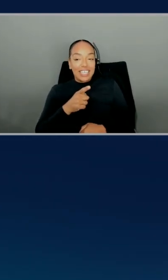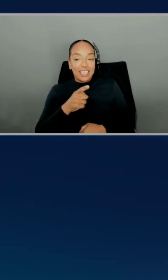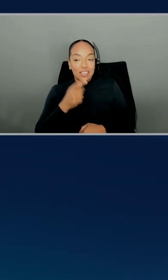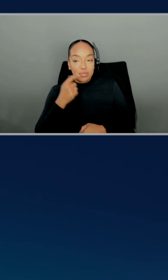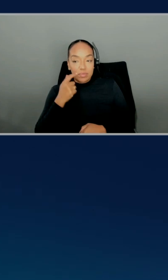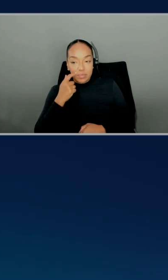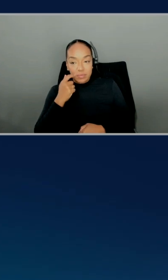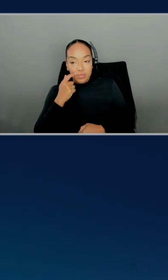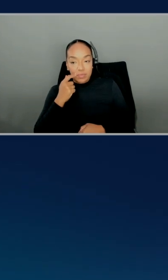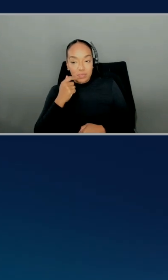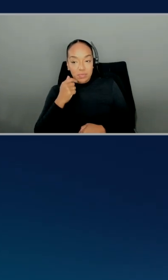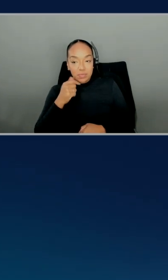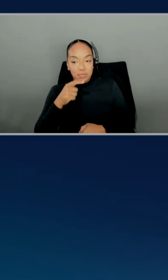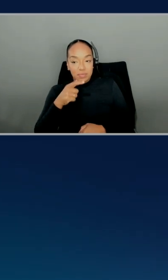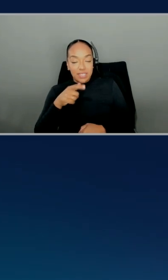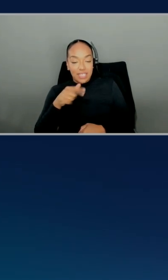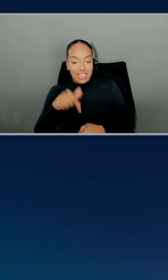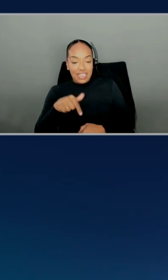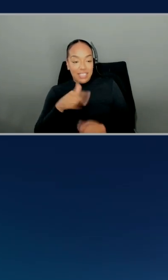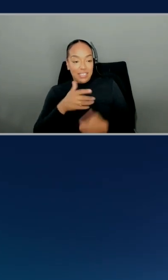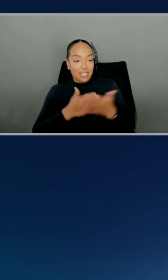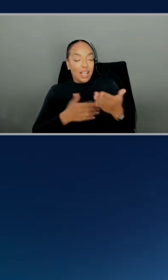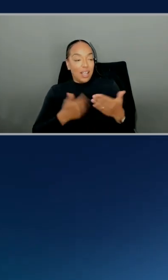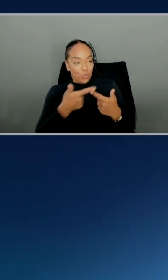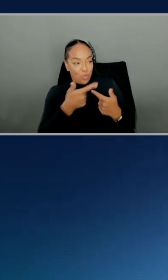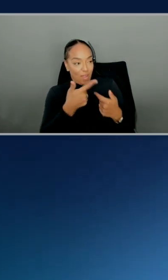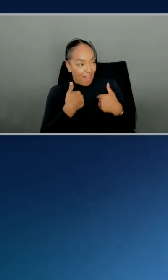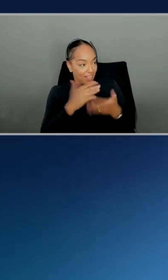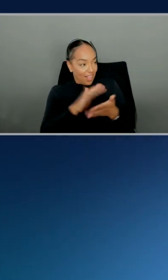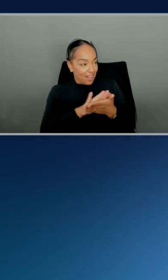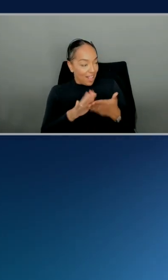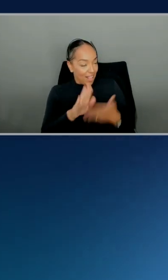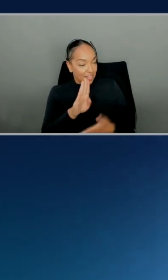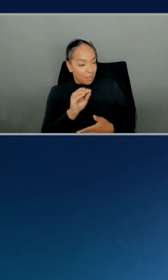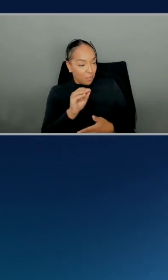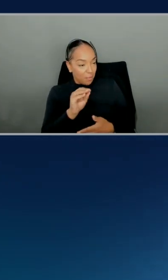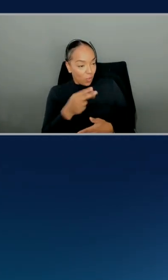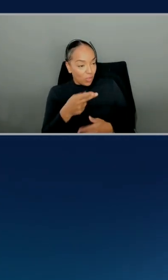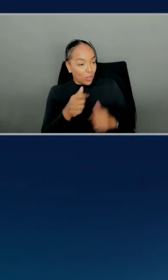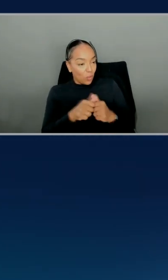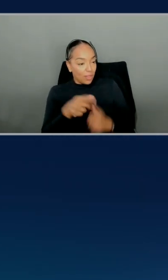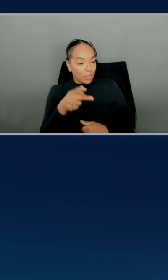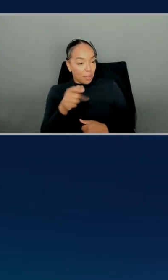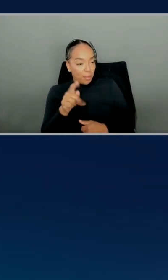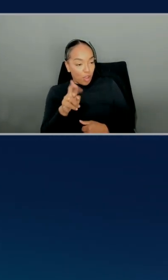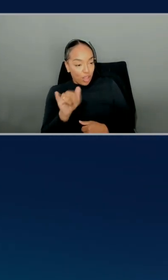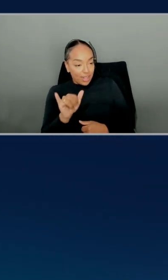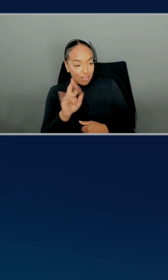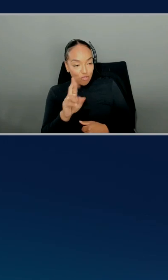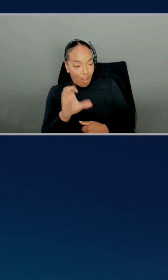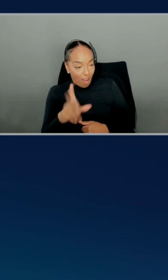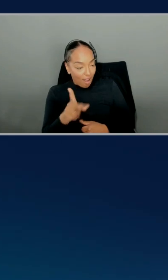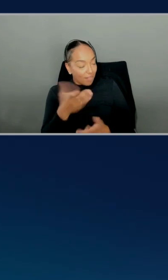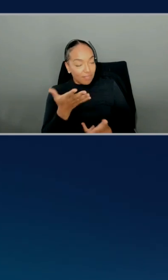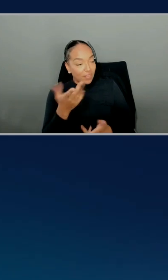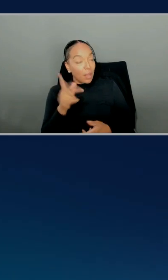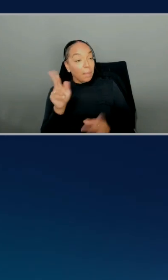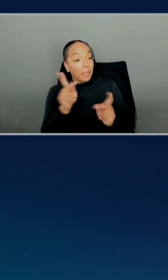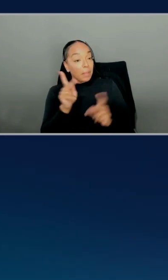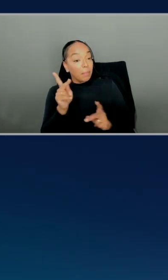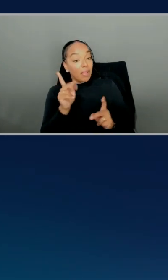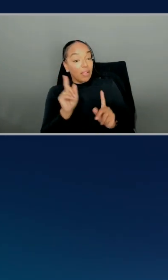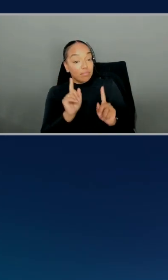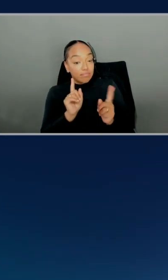the segment here too. You all have a nice booth back here featuring PartyRock. What are people seeing here at the